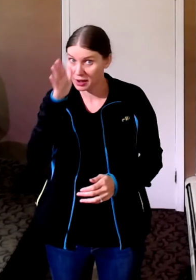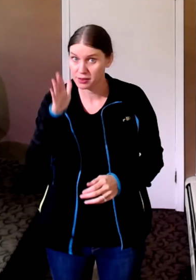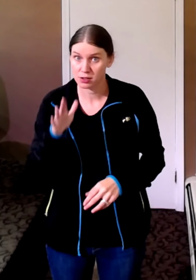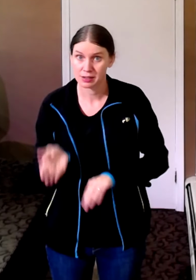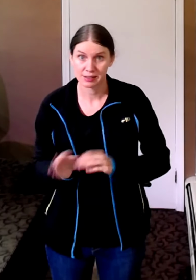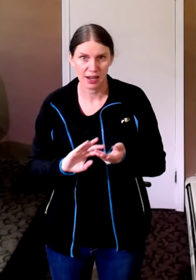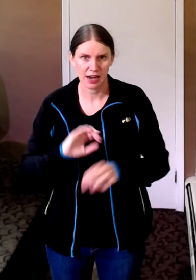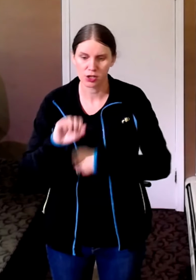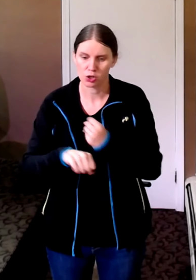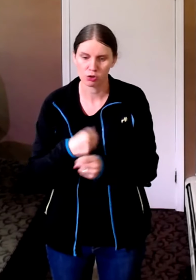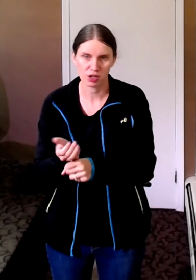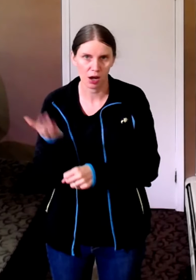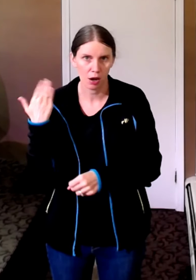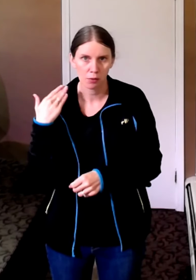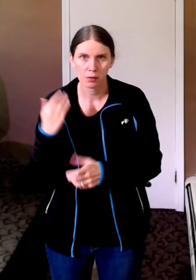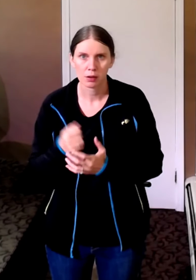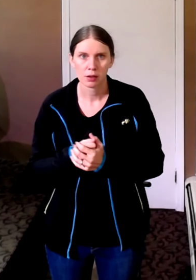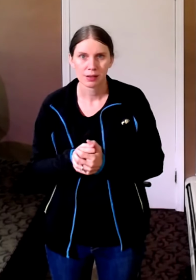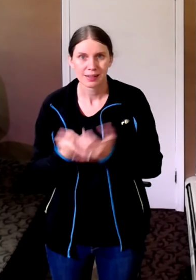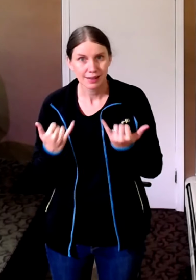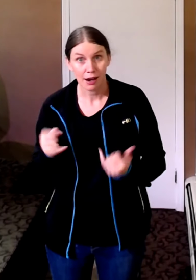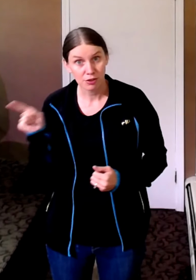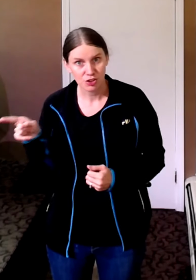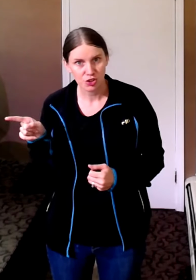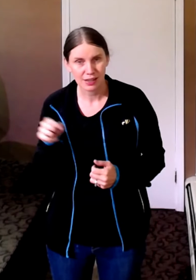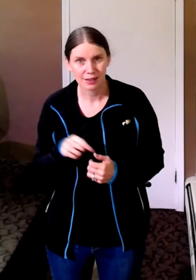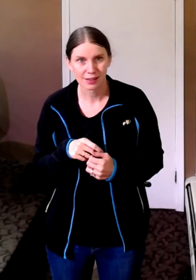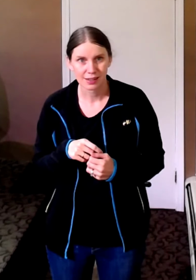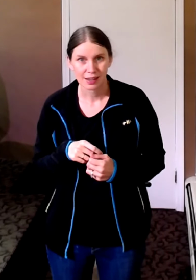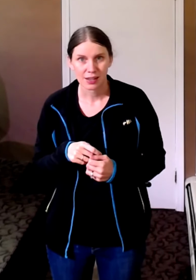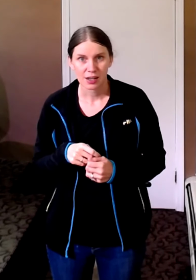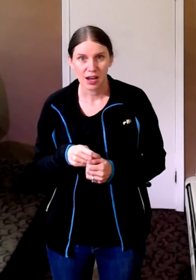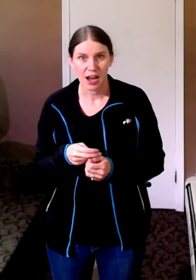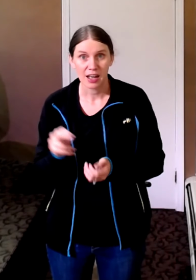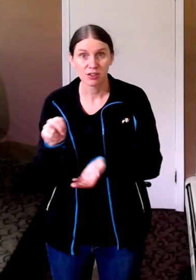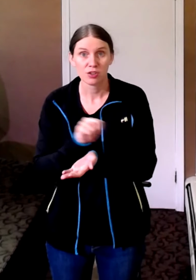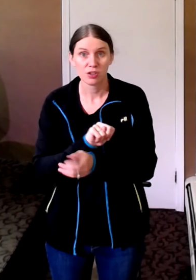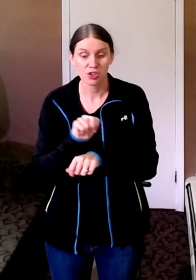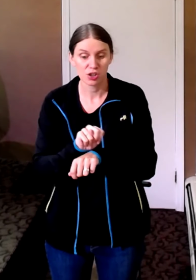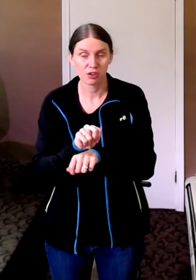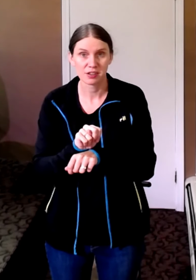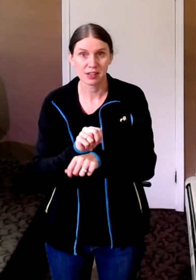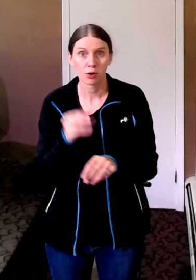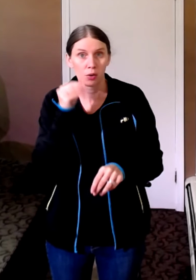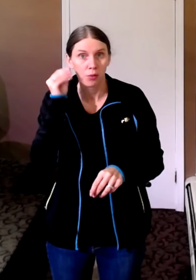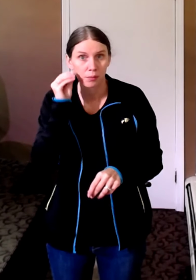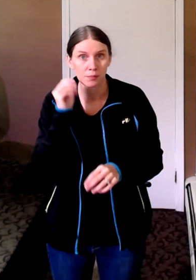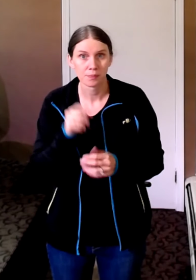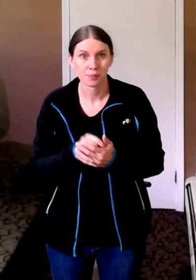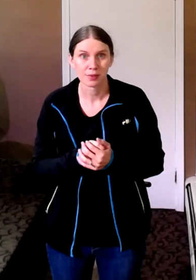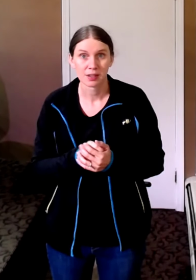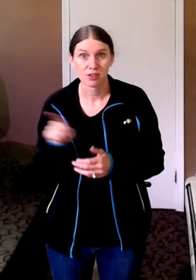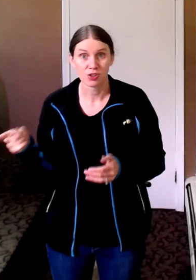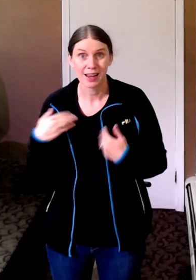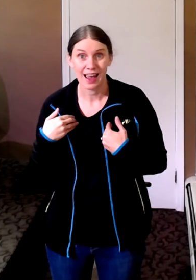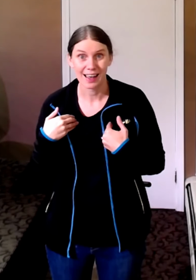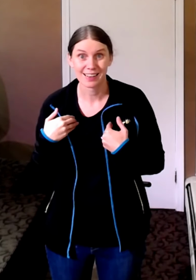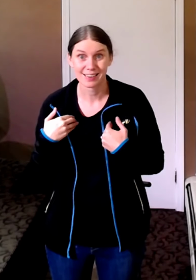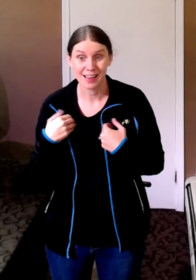number of years ago, and now she's in a nursing facility, although she has a lot